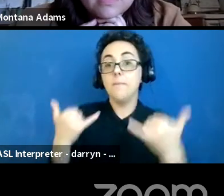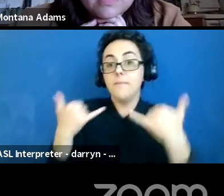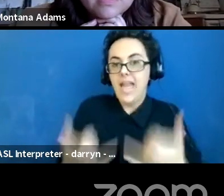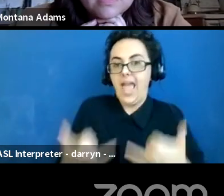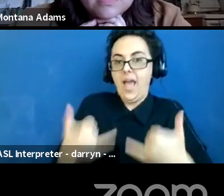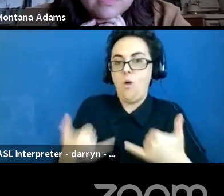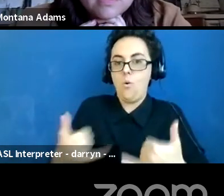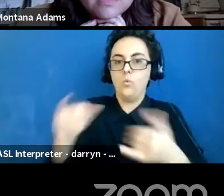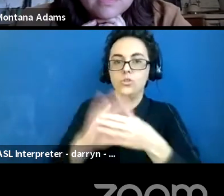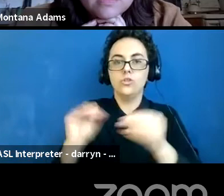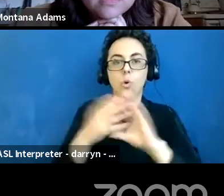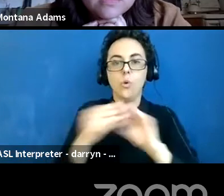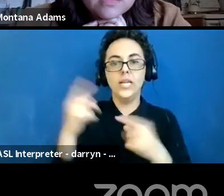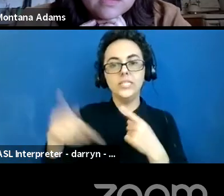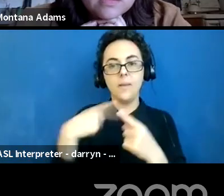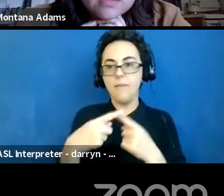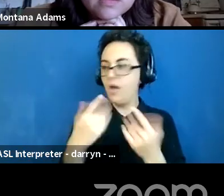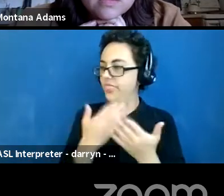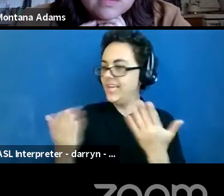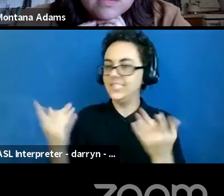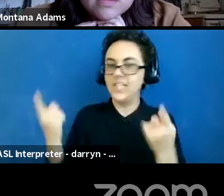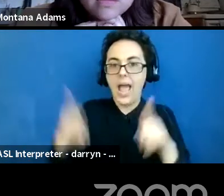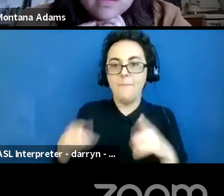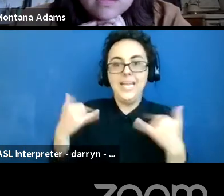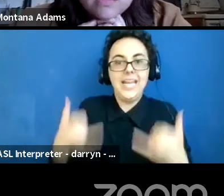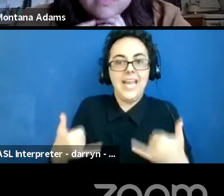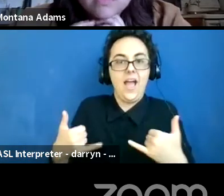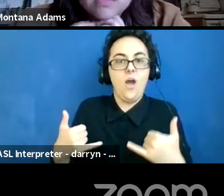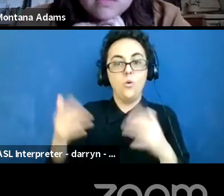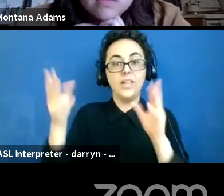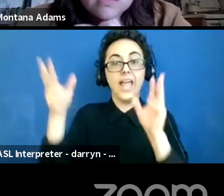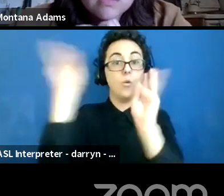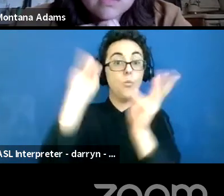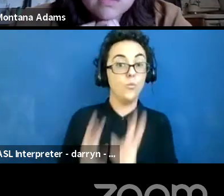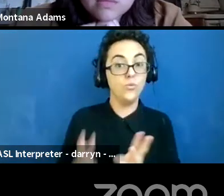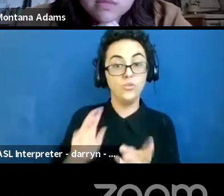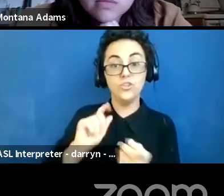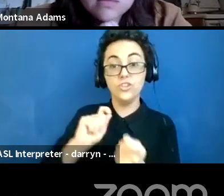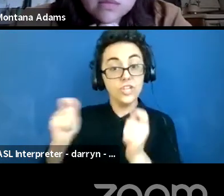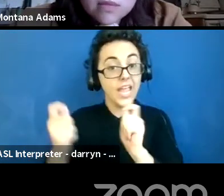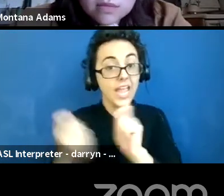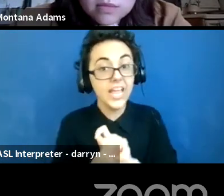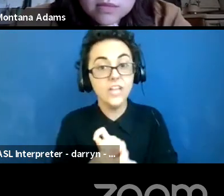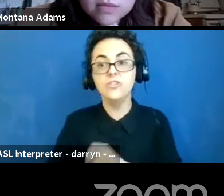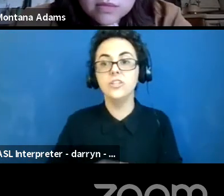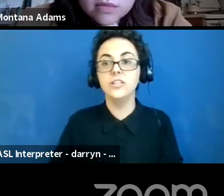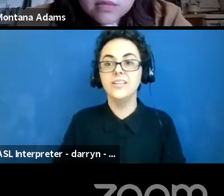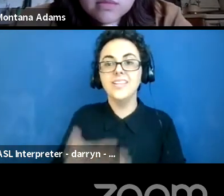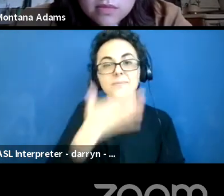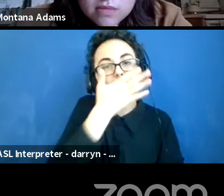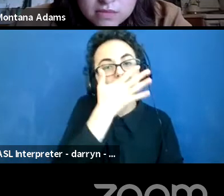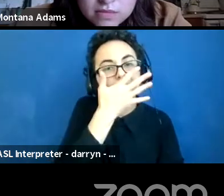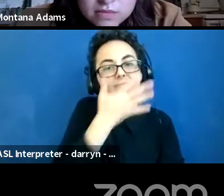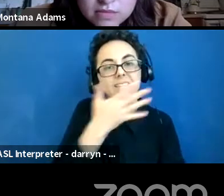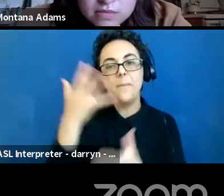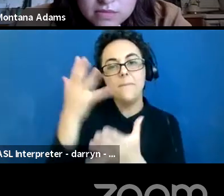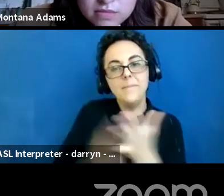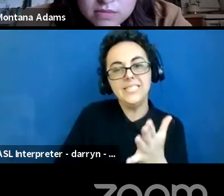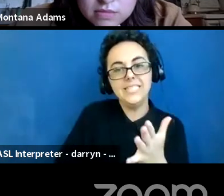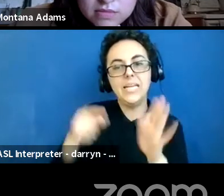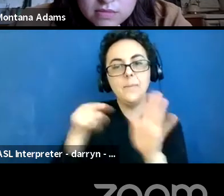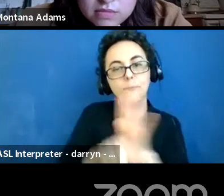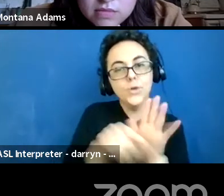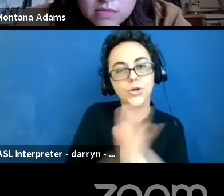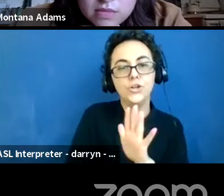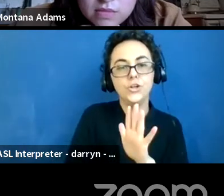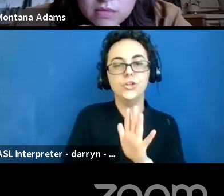climate change or what was mentioned before, the missing and murdered Indigenous women, children, Two-Spirit people as well. I think those